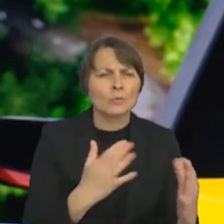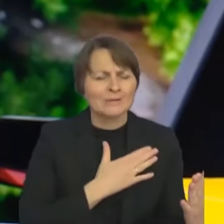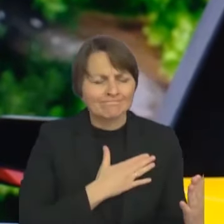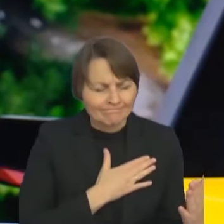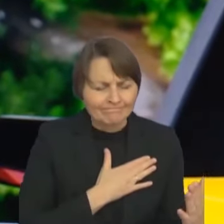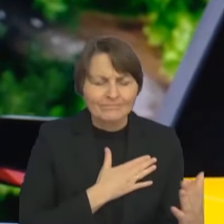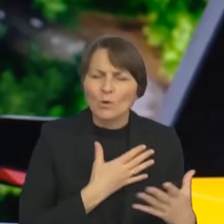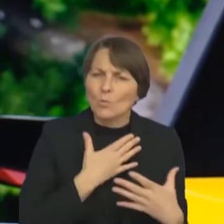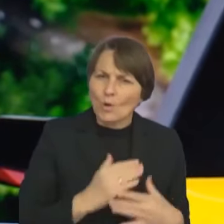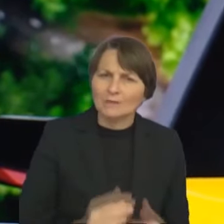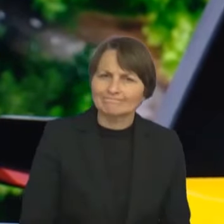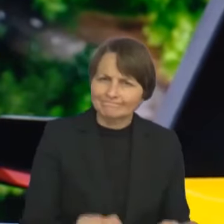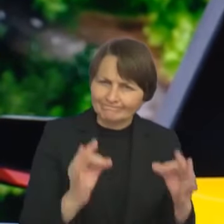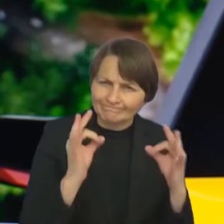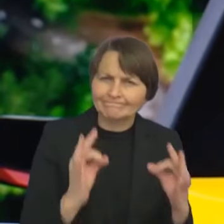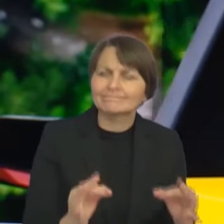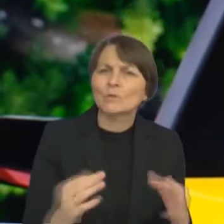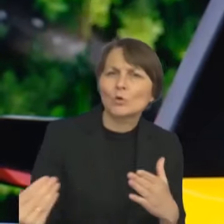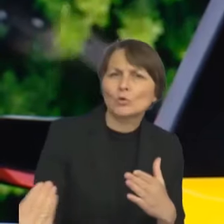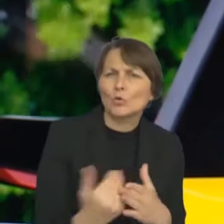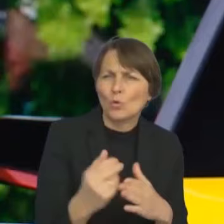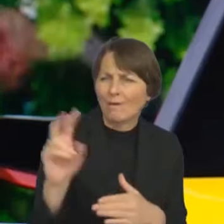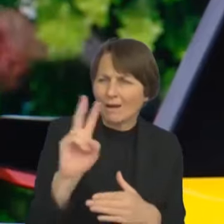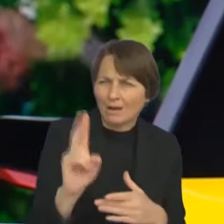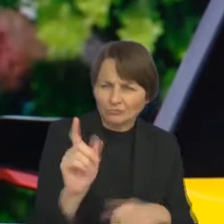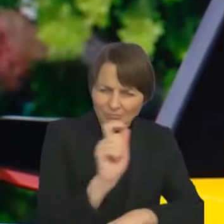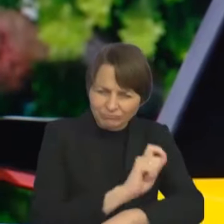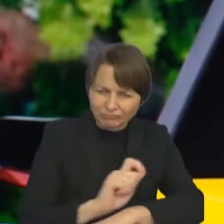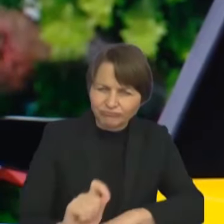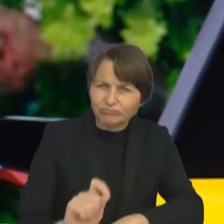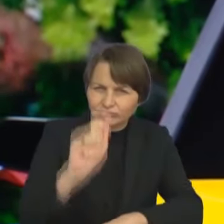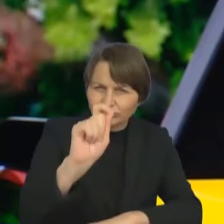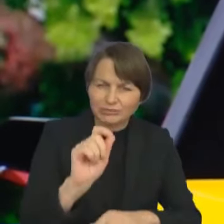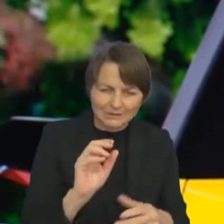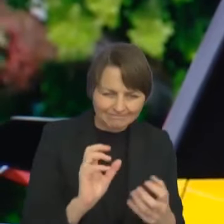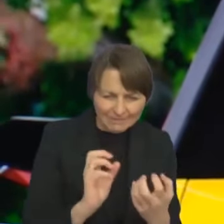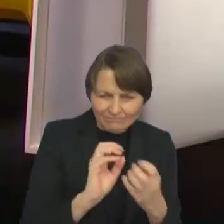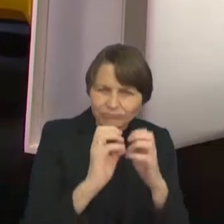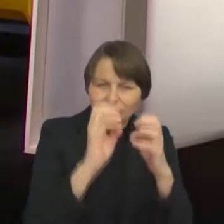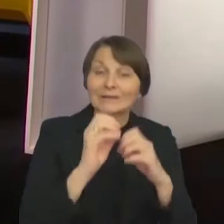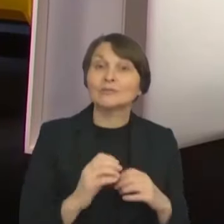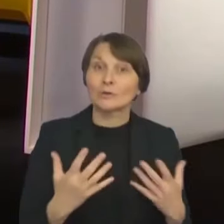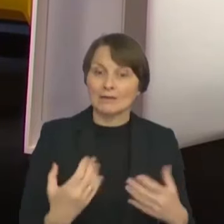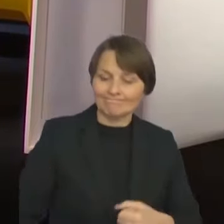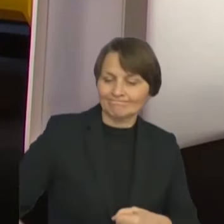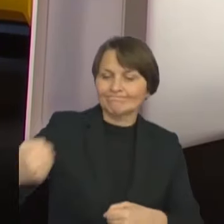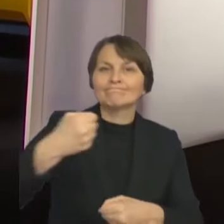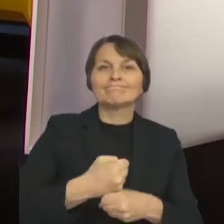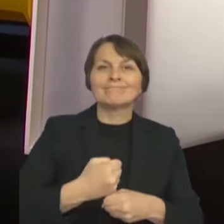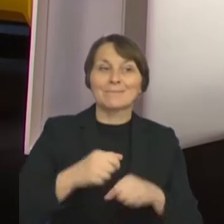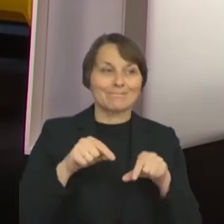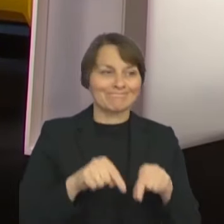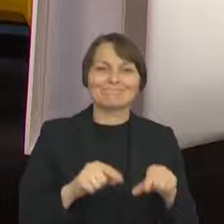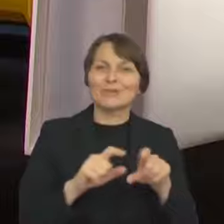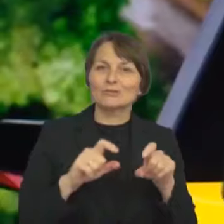new electronic architecture. And we are also setting up an organization that is well adapted